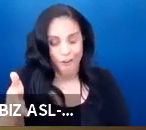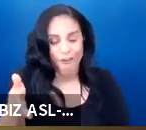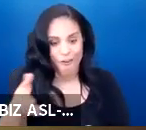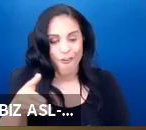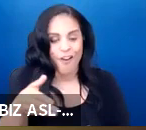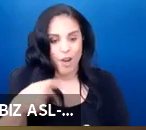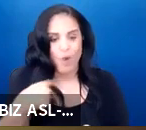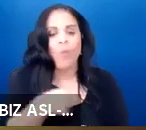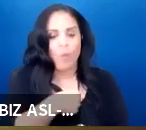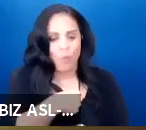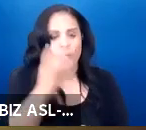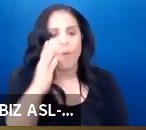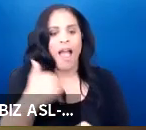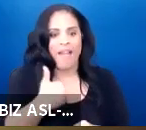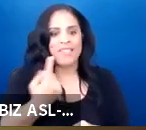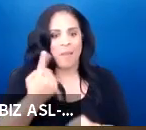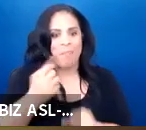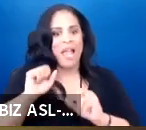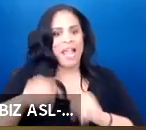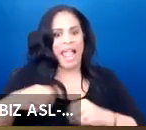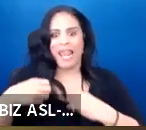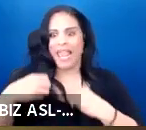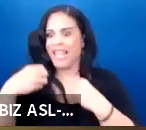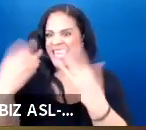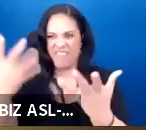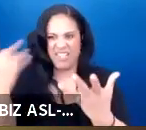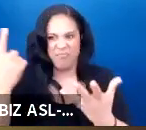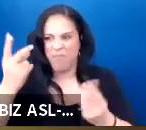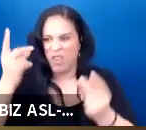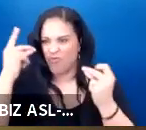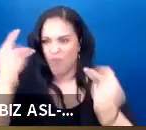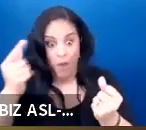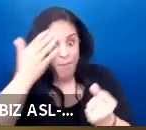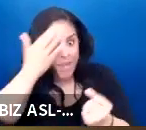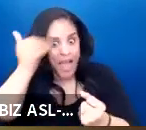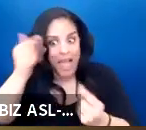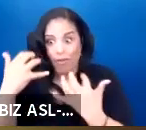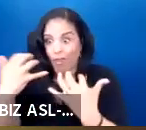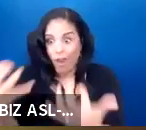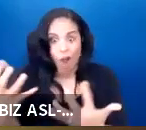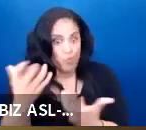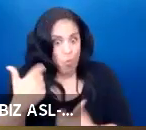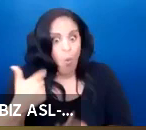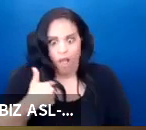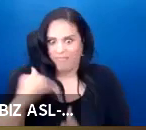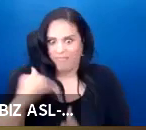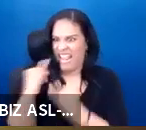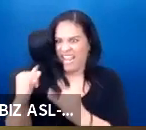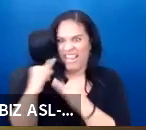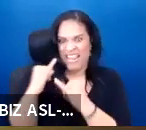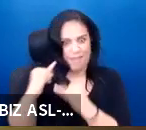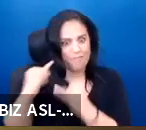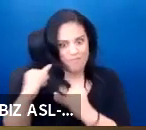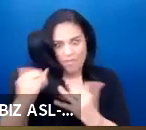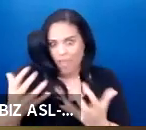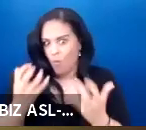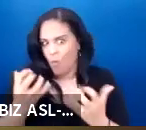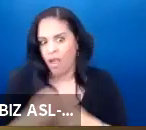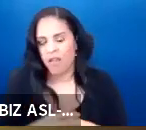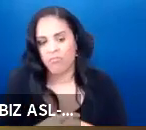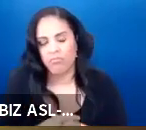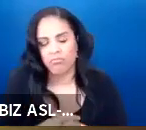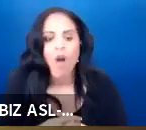we have something to give them right away, because they want it as much as we want it, I think. Absolutely. So if there